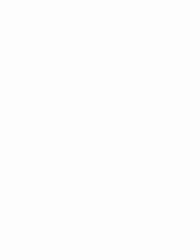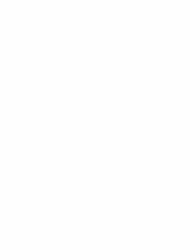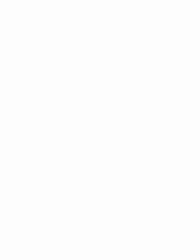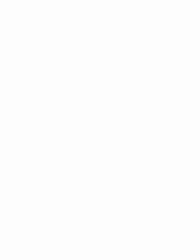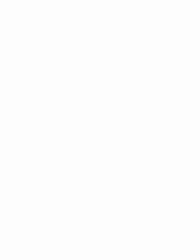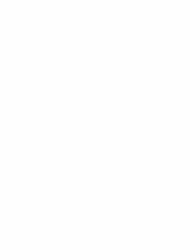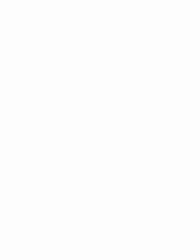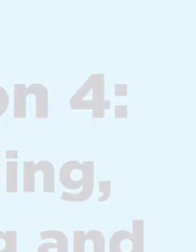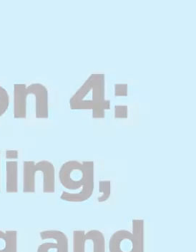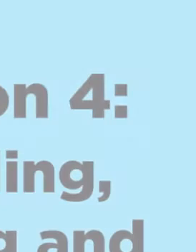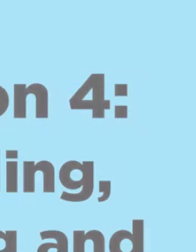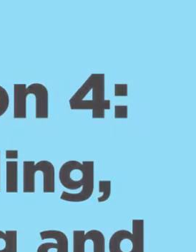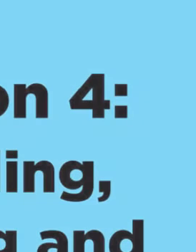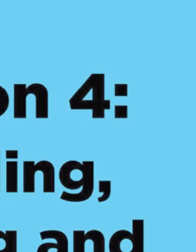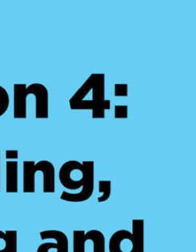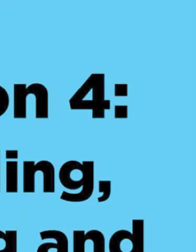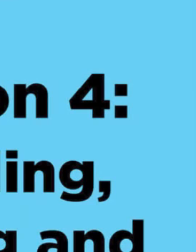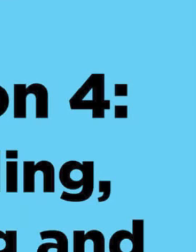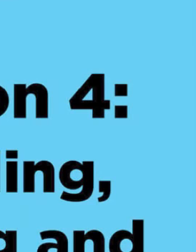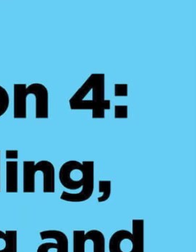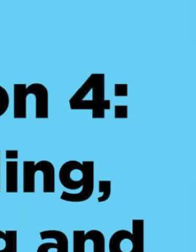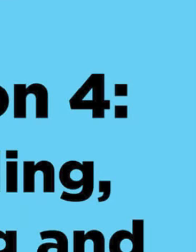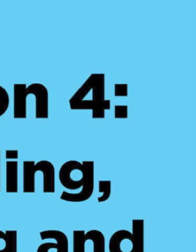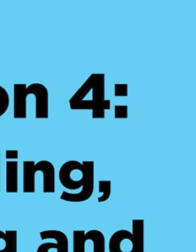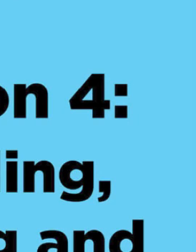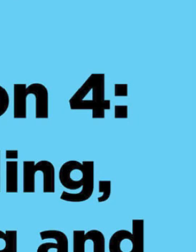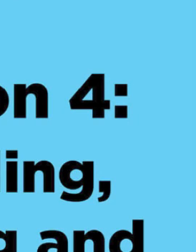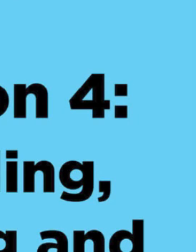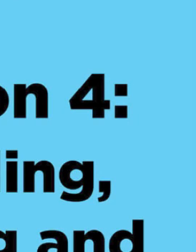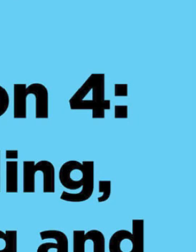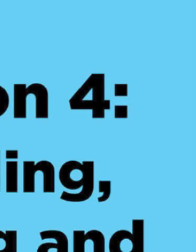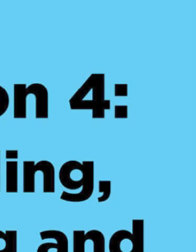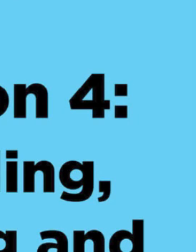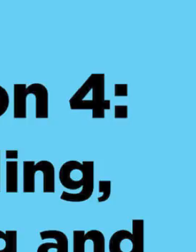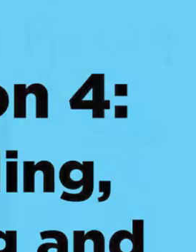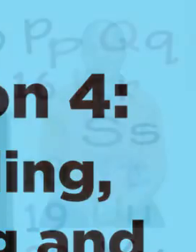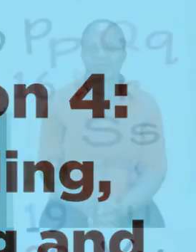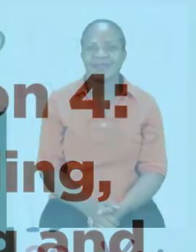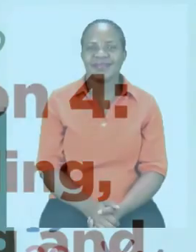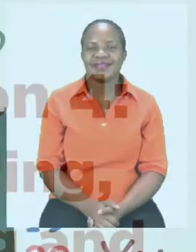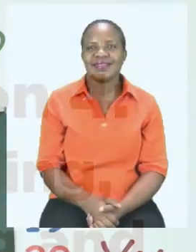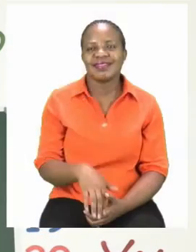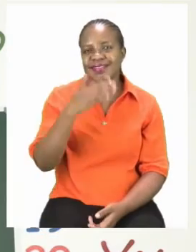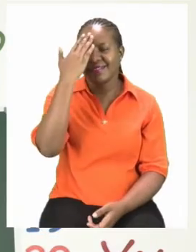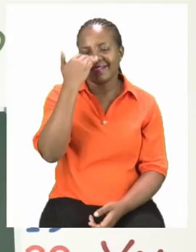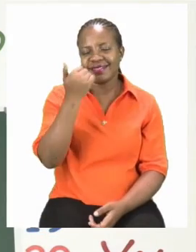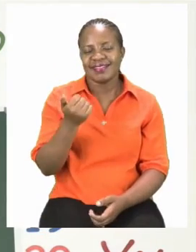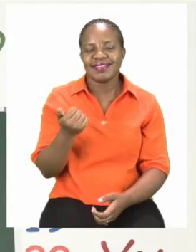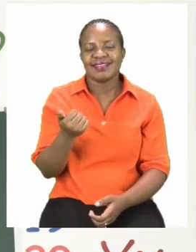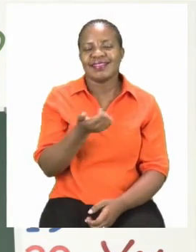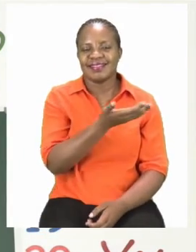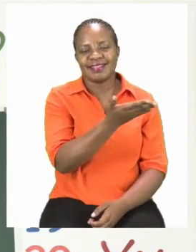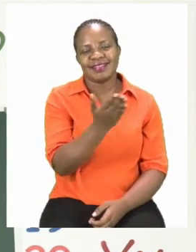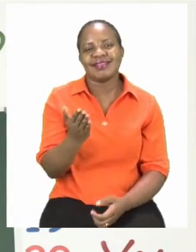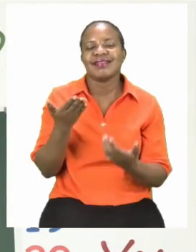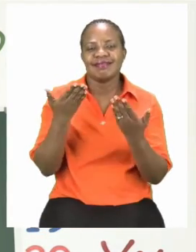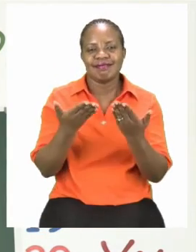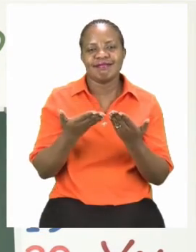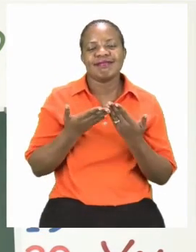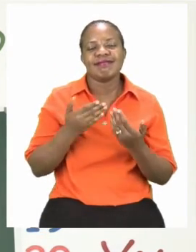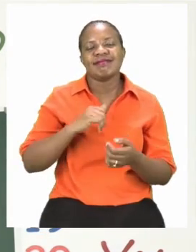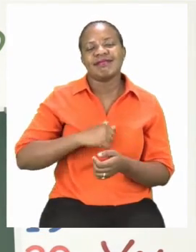Now, remember, boys and girls, a possessive pronoun is a word that shows who